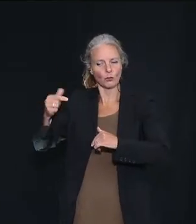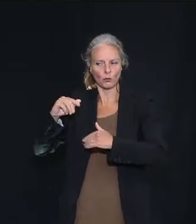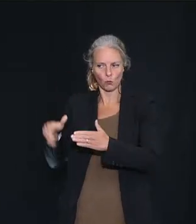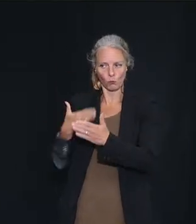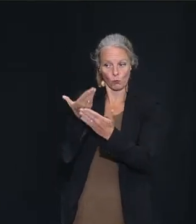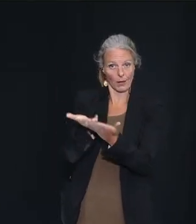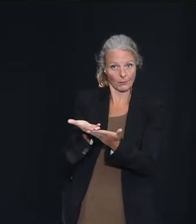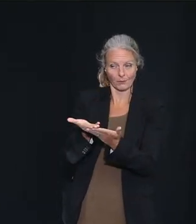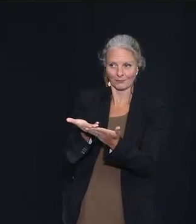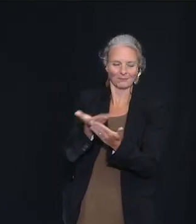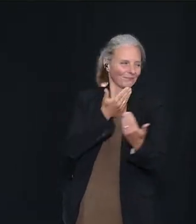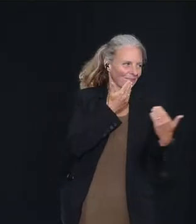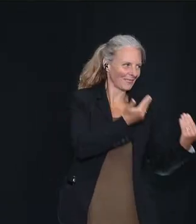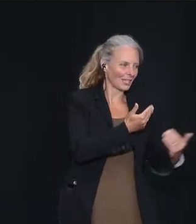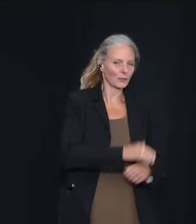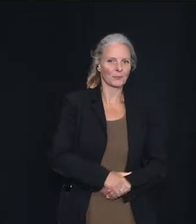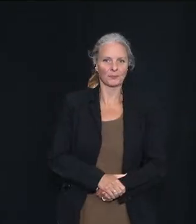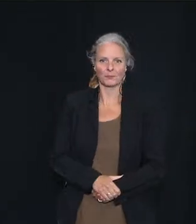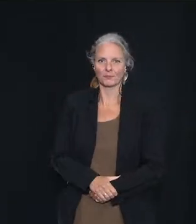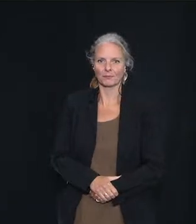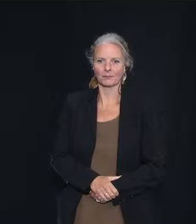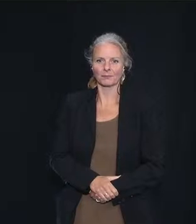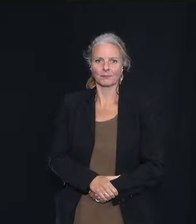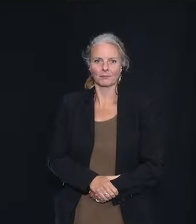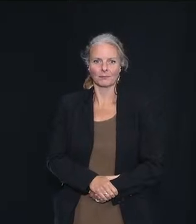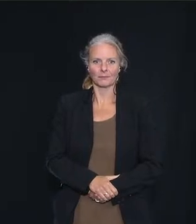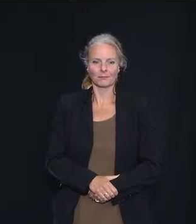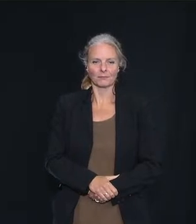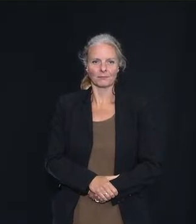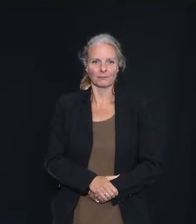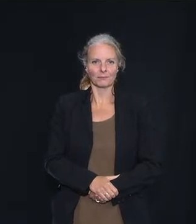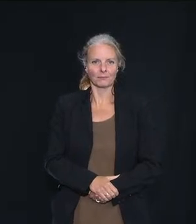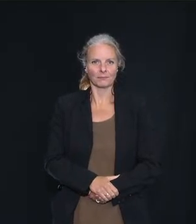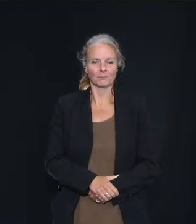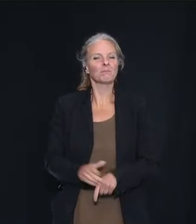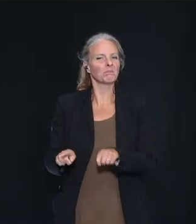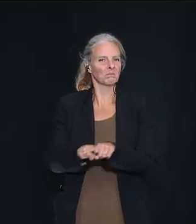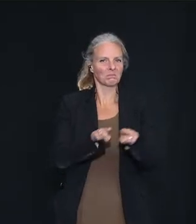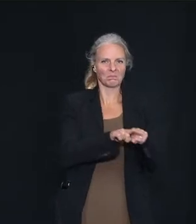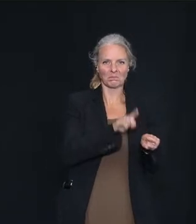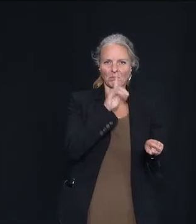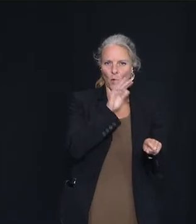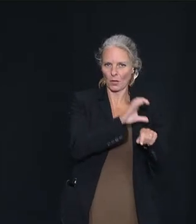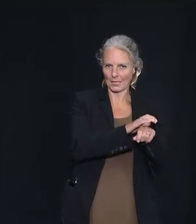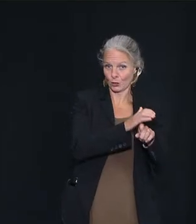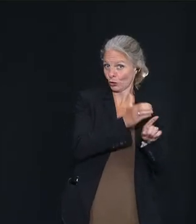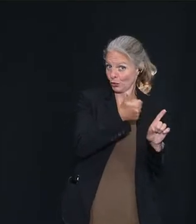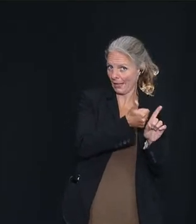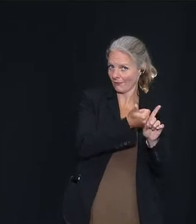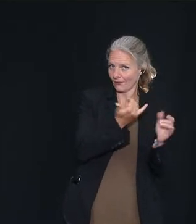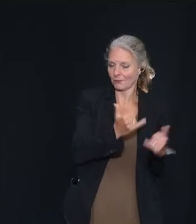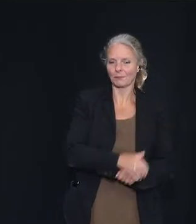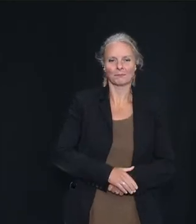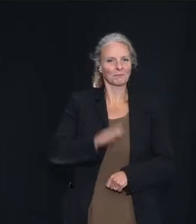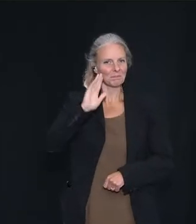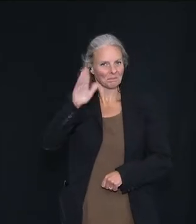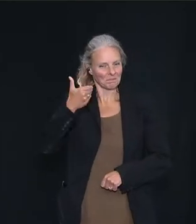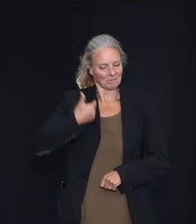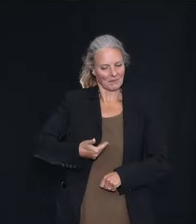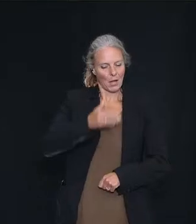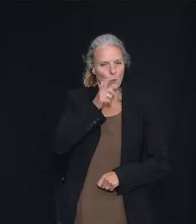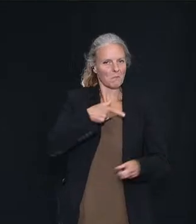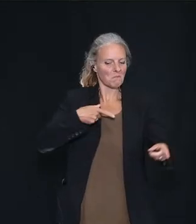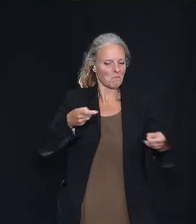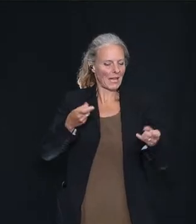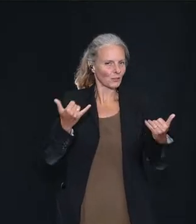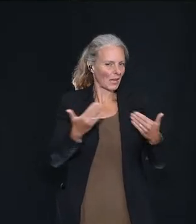Hello and welcome to the Citadel. My name is Nathalie Babin-Dufresne. I'm Director of Communications at Rideau Hall, and I'll be your Masters of Ceremony.